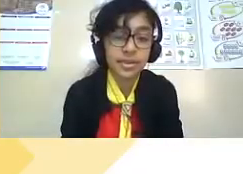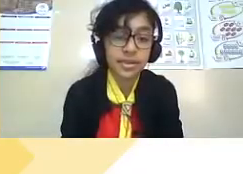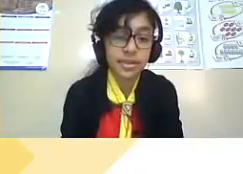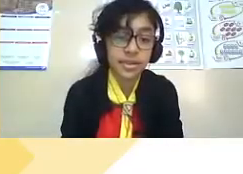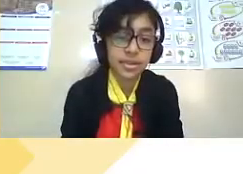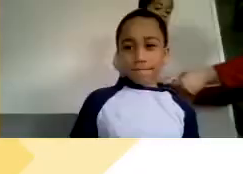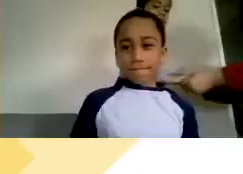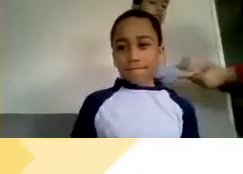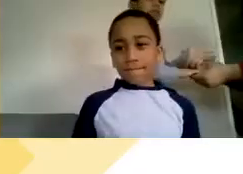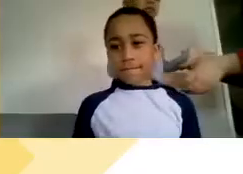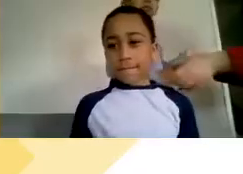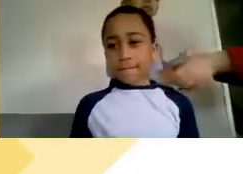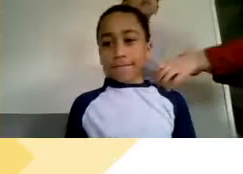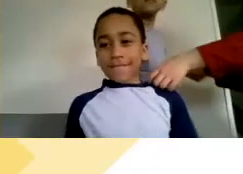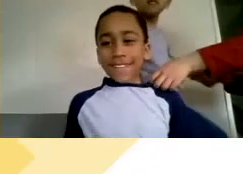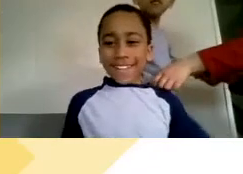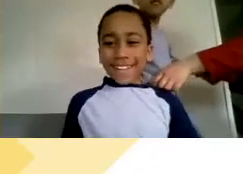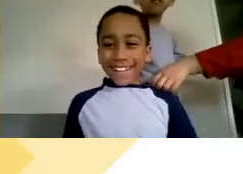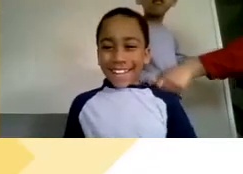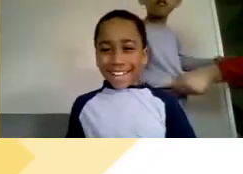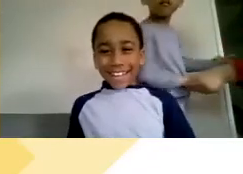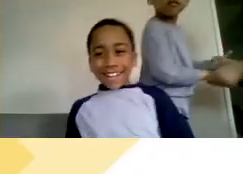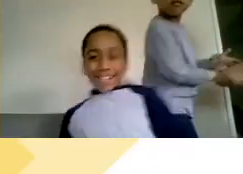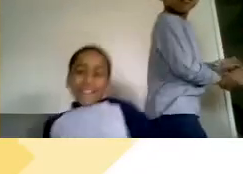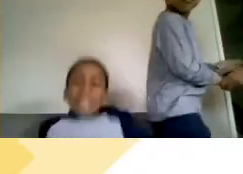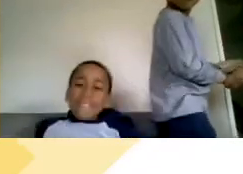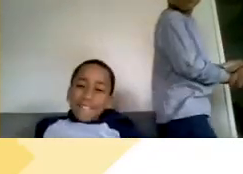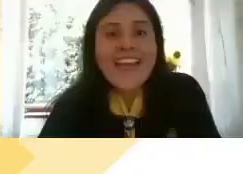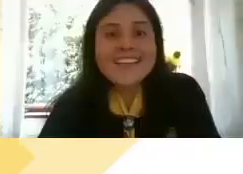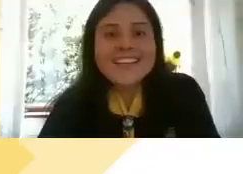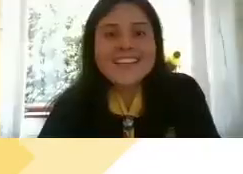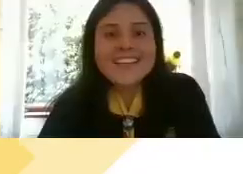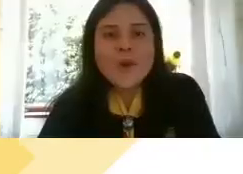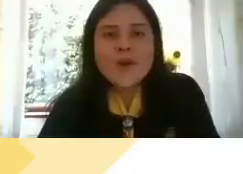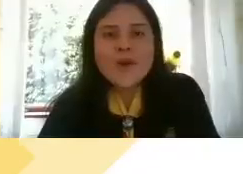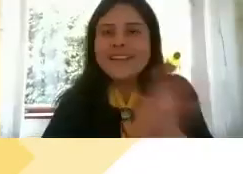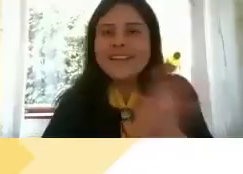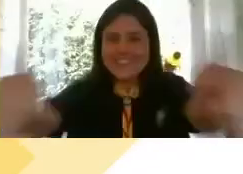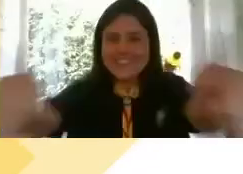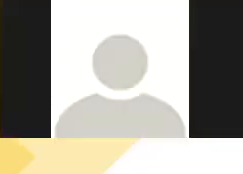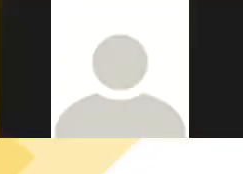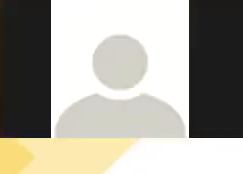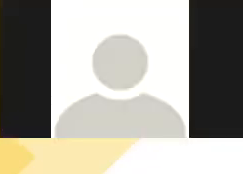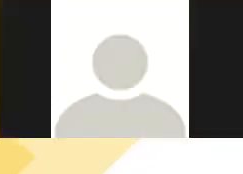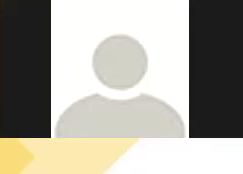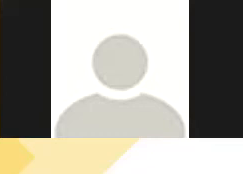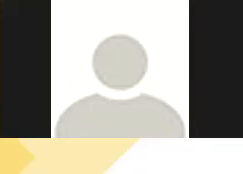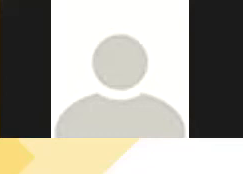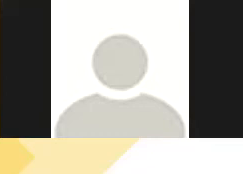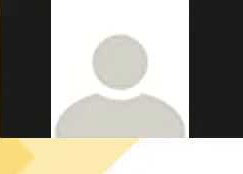Diagonal. Diagonal. Diagonal. Yes! Z-O-O. Well done, team. Well